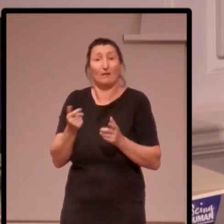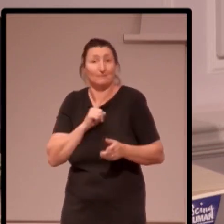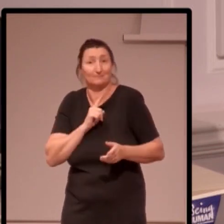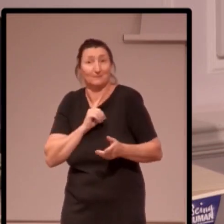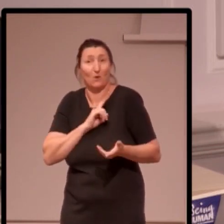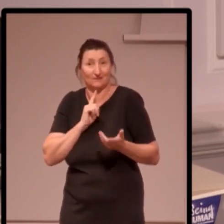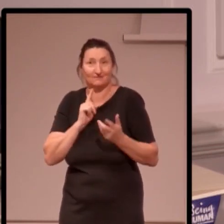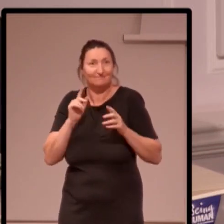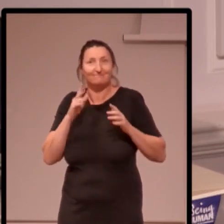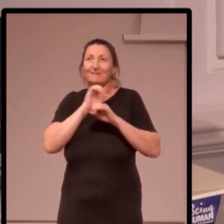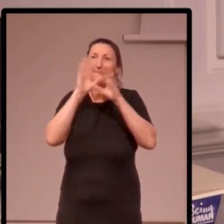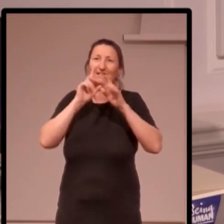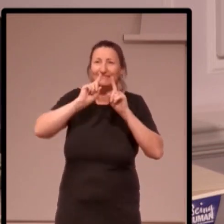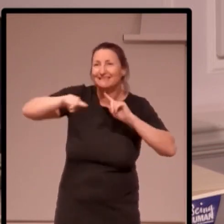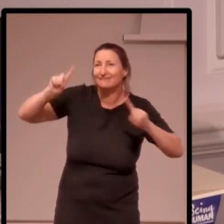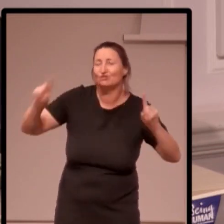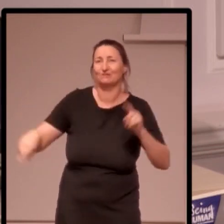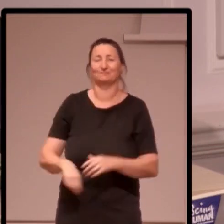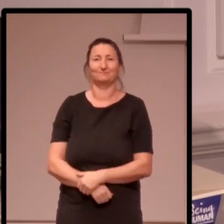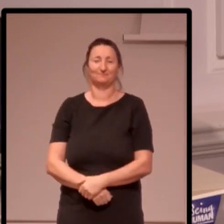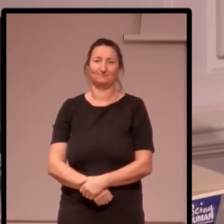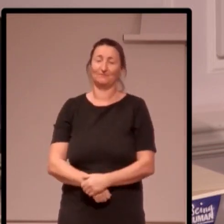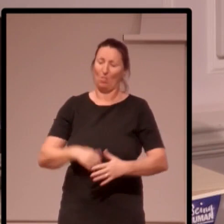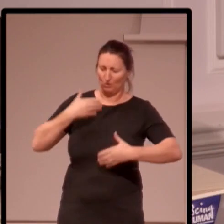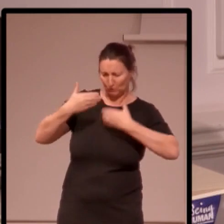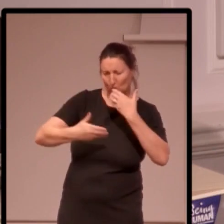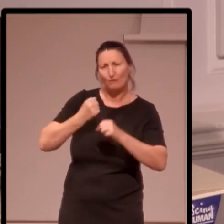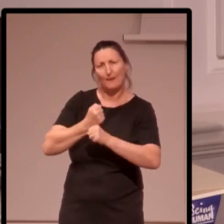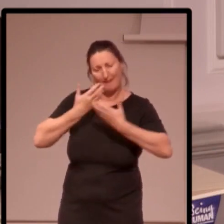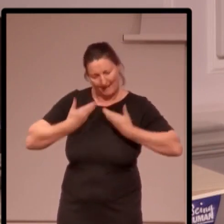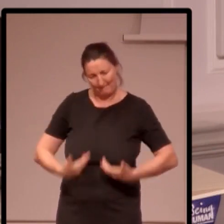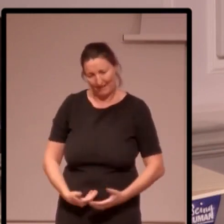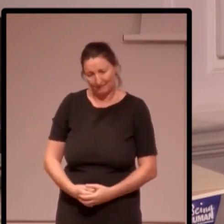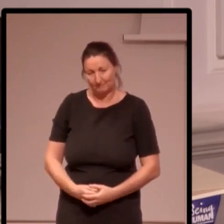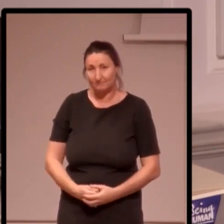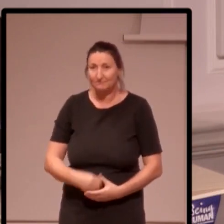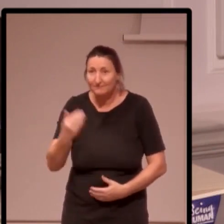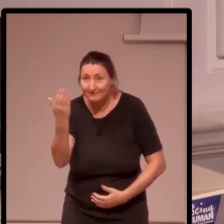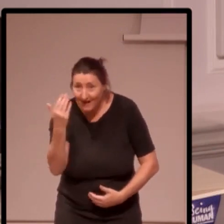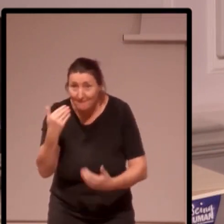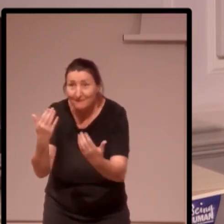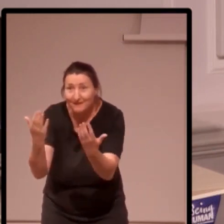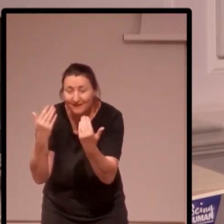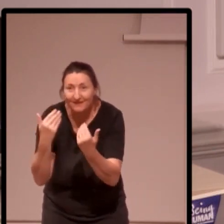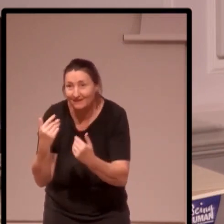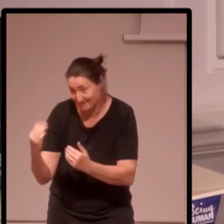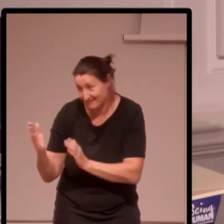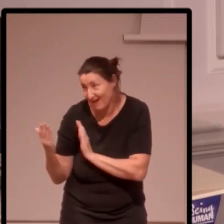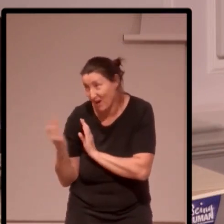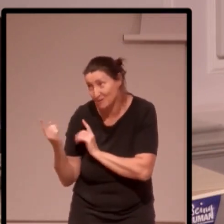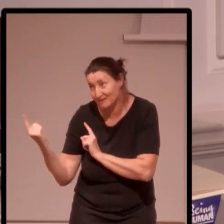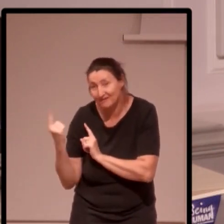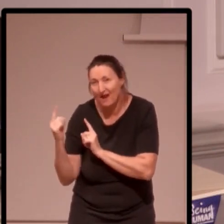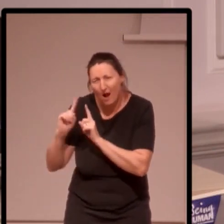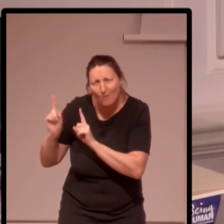I really hope you enjoy it. The Stories That Make Me. If you come a little closer, we'll show you